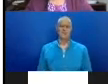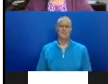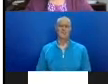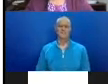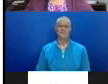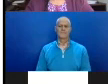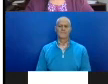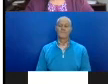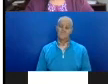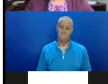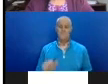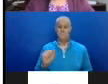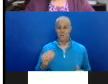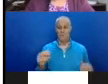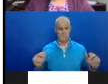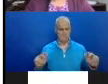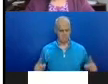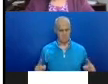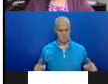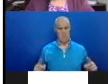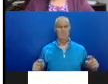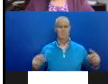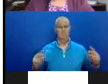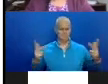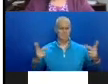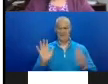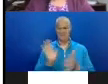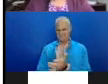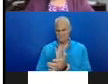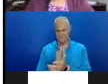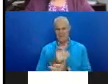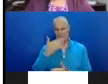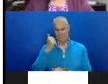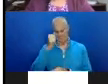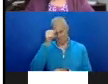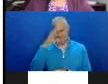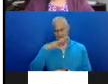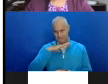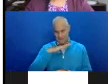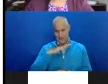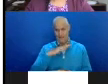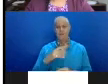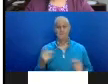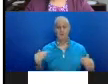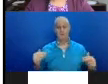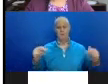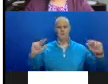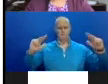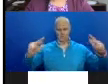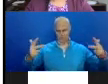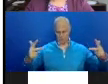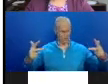in the event that both parties do, like in The Better Man, reach point where they're both in phase 3, they're able to